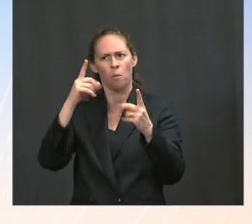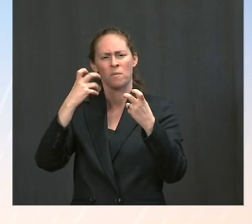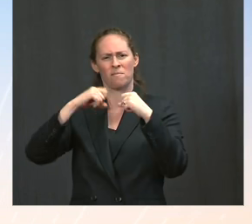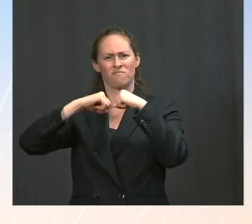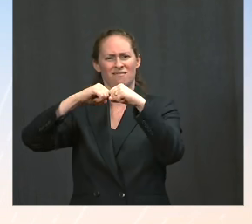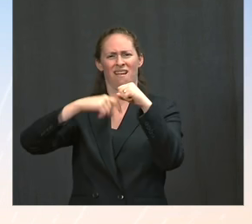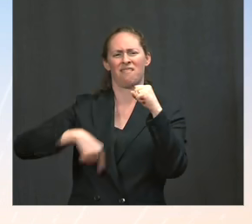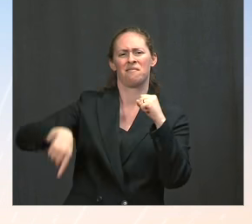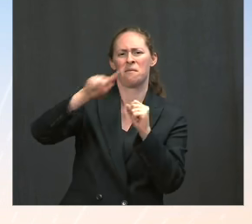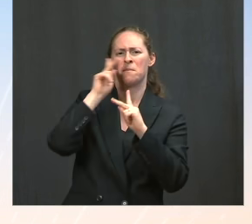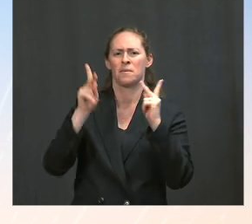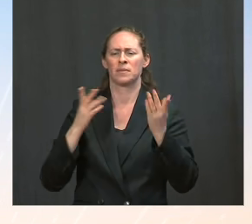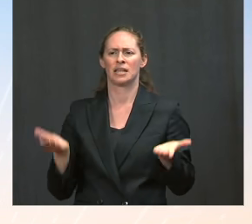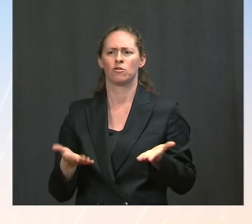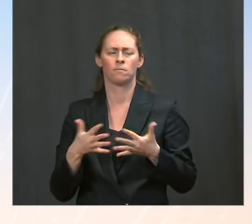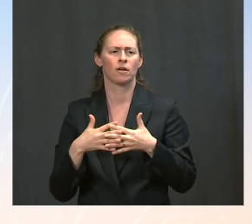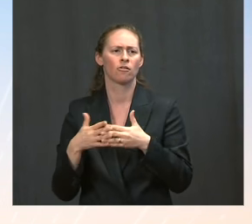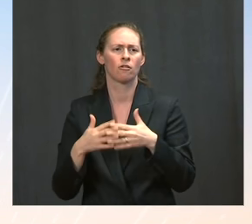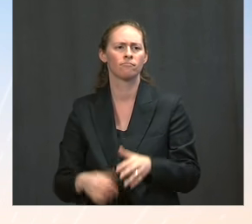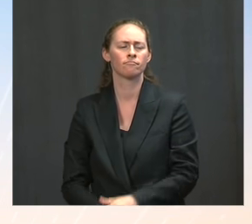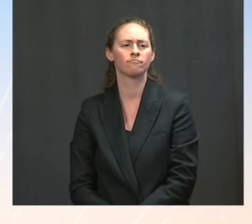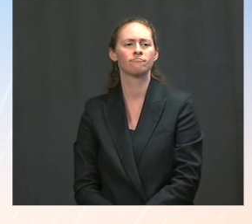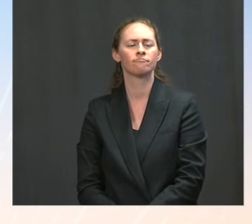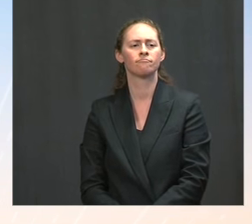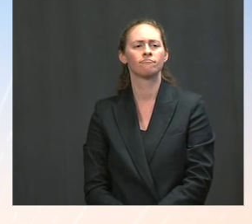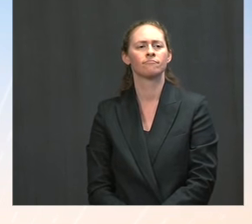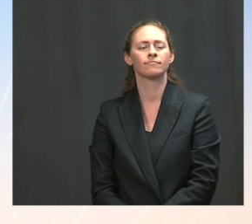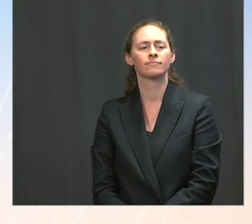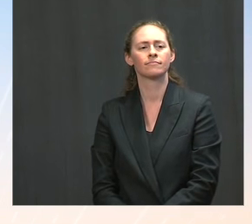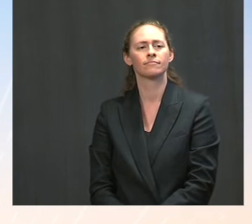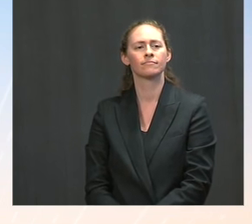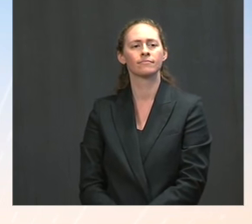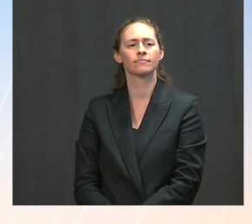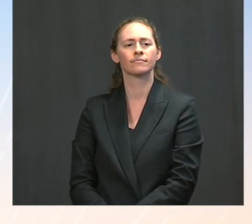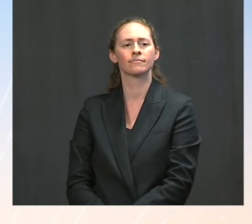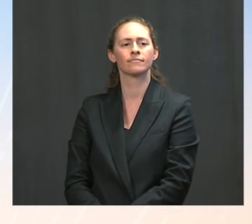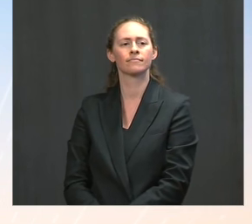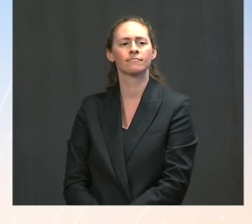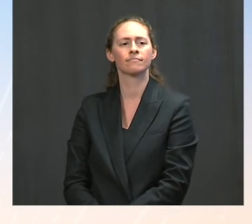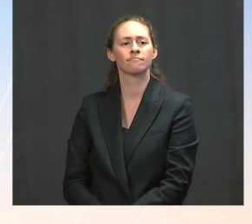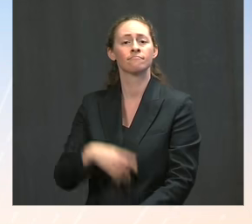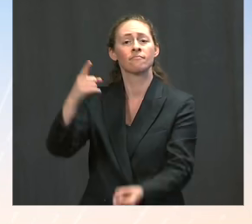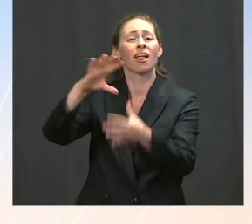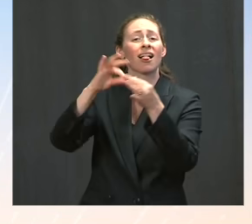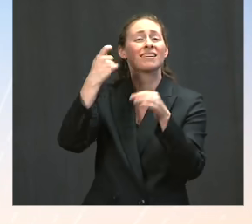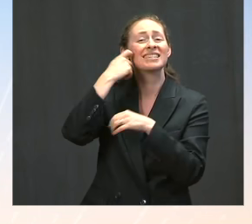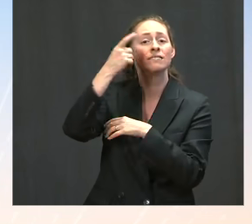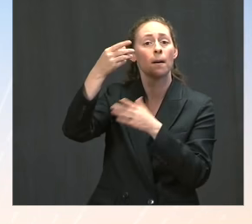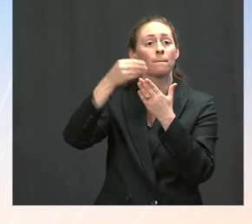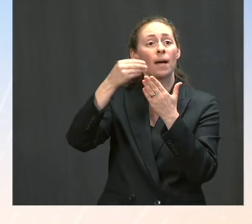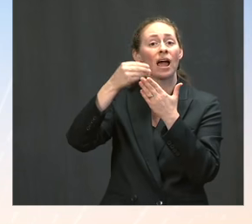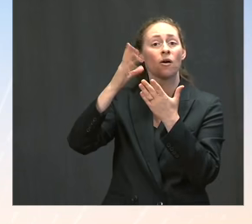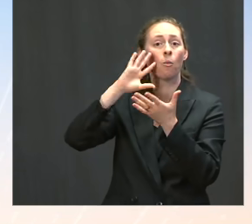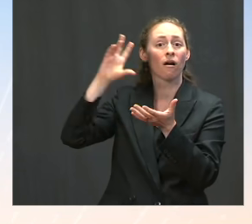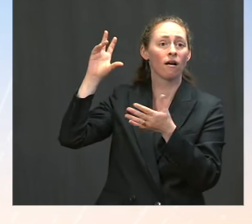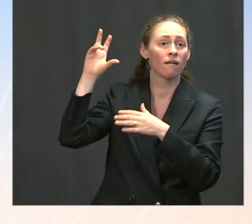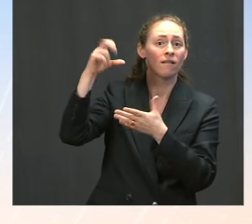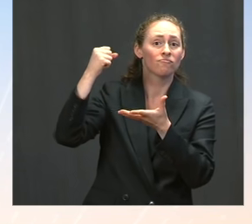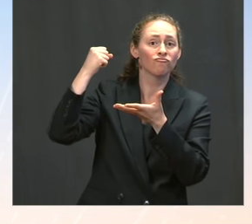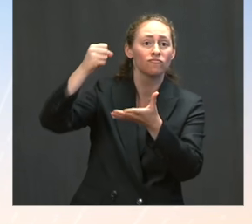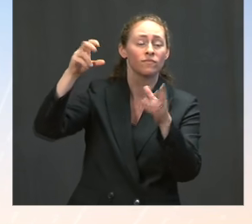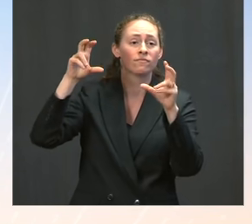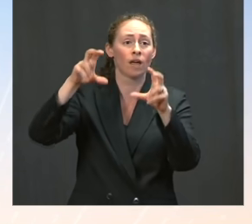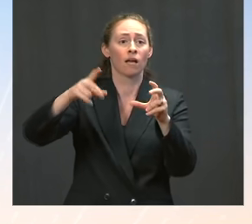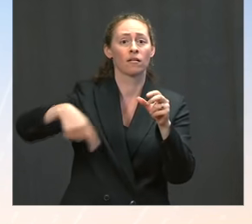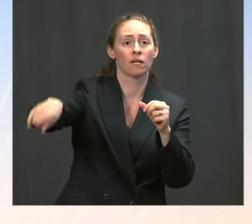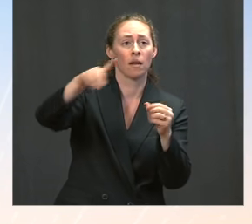Pam? Thank you. You mentioned that some of this money would go to communities hit hard by the loss of travel and tourism. Do you have a sense